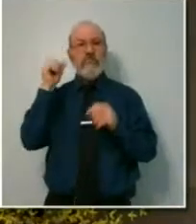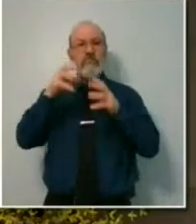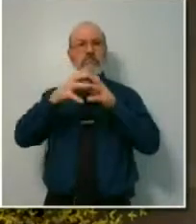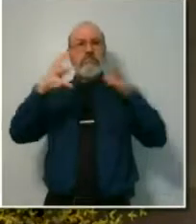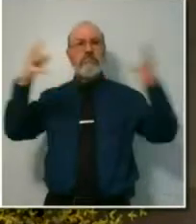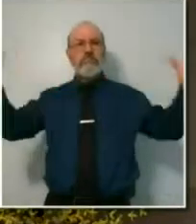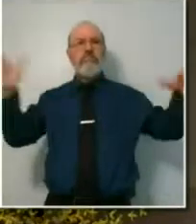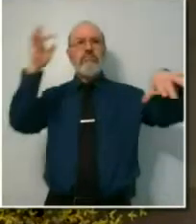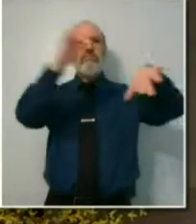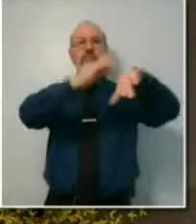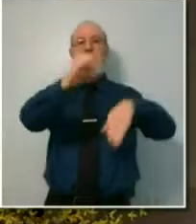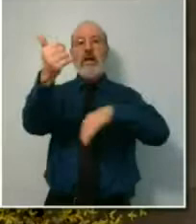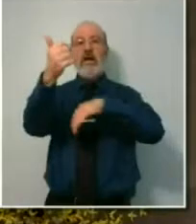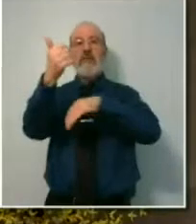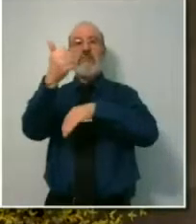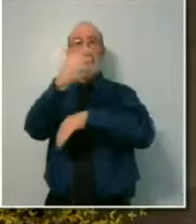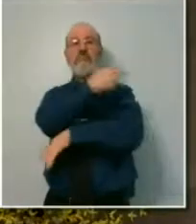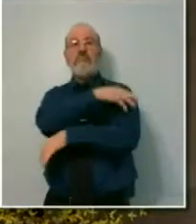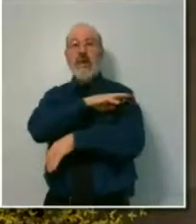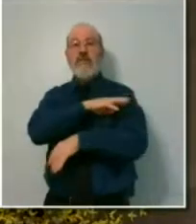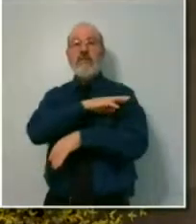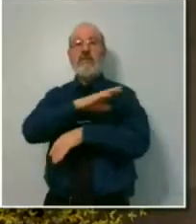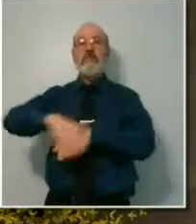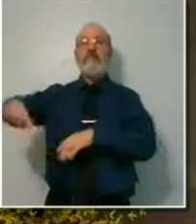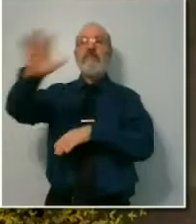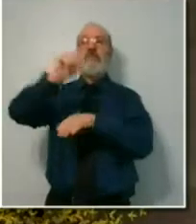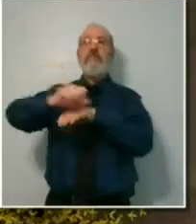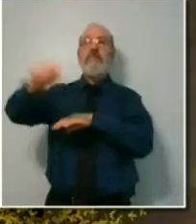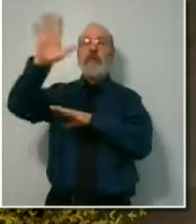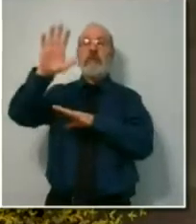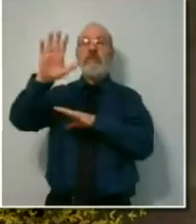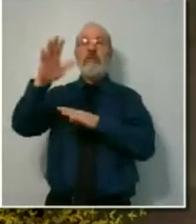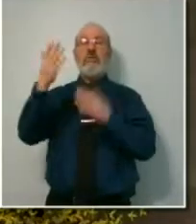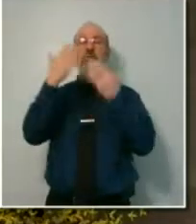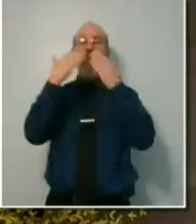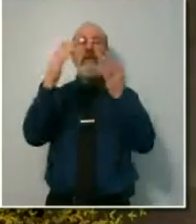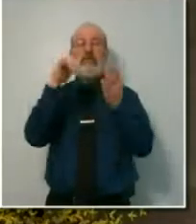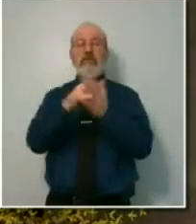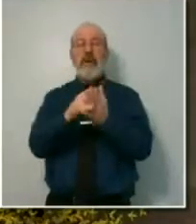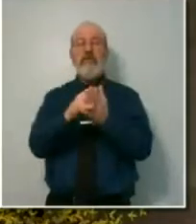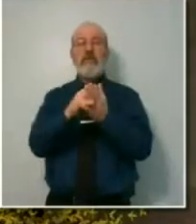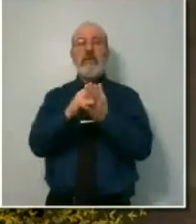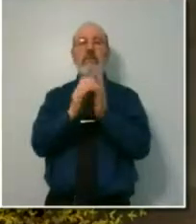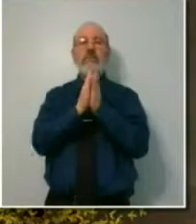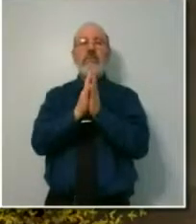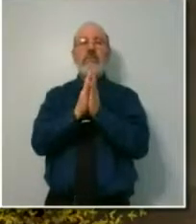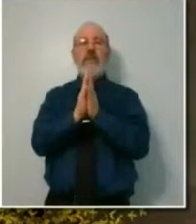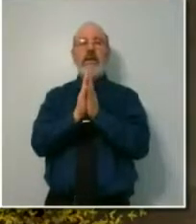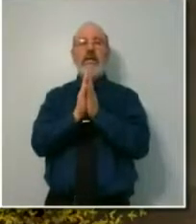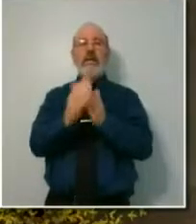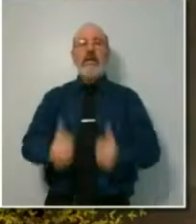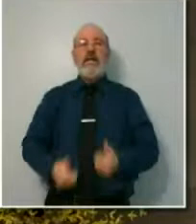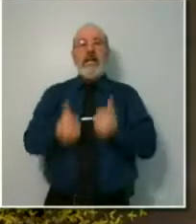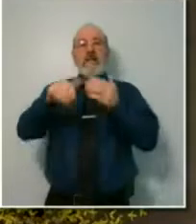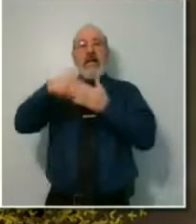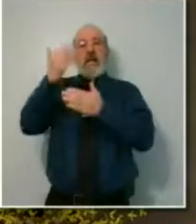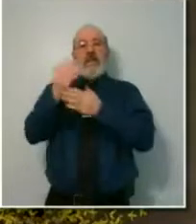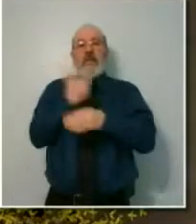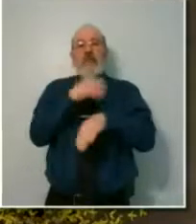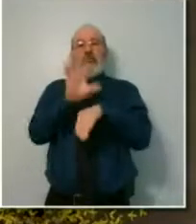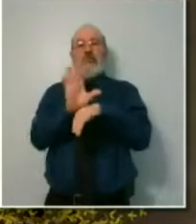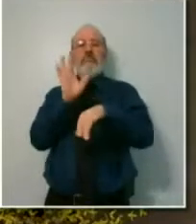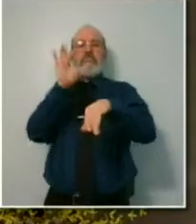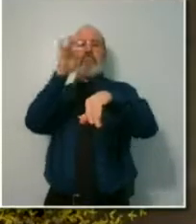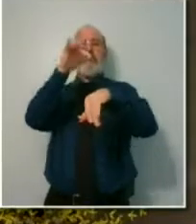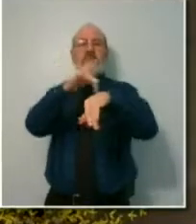other provinces around Mountain Province, for which we're thankful. And we're praying that lives even outside our church are being touched by God's